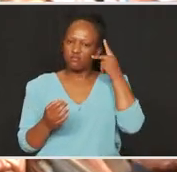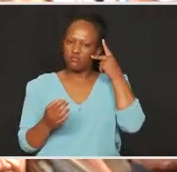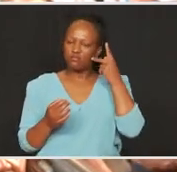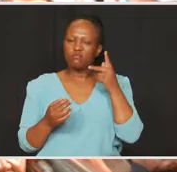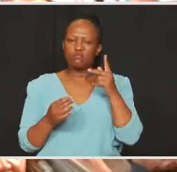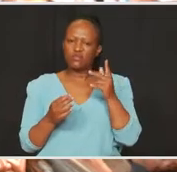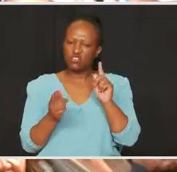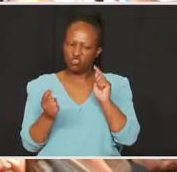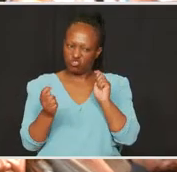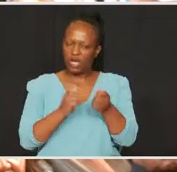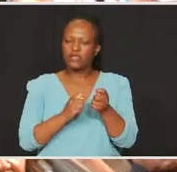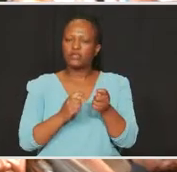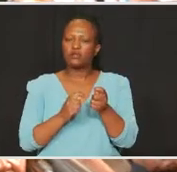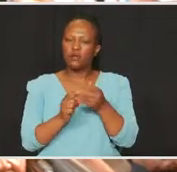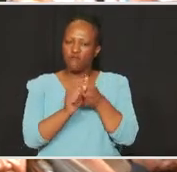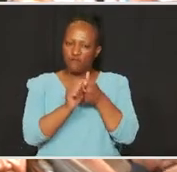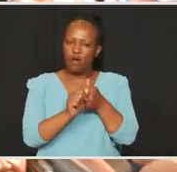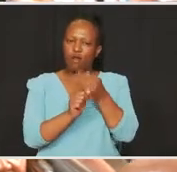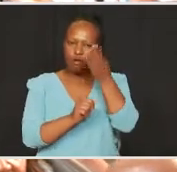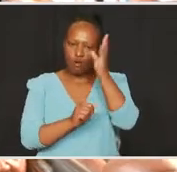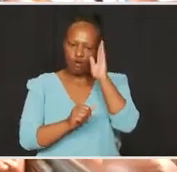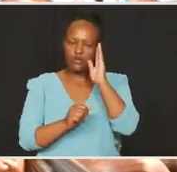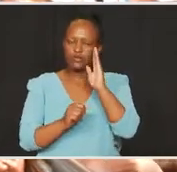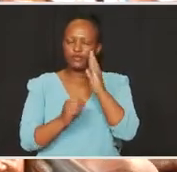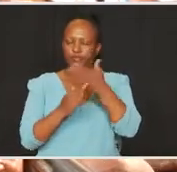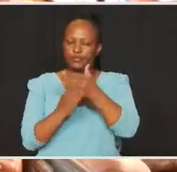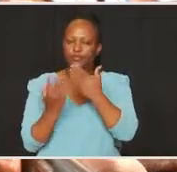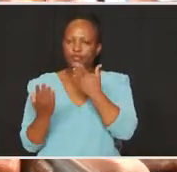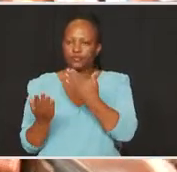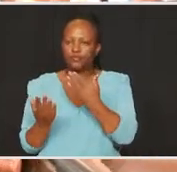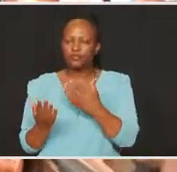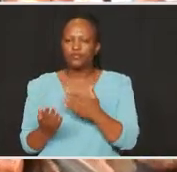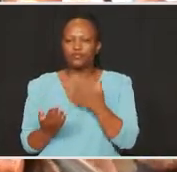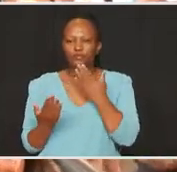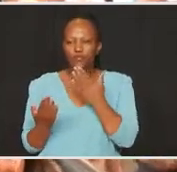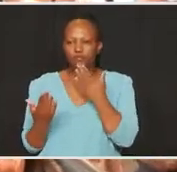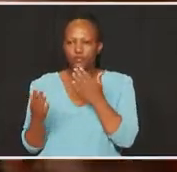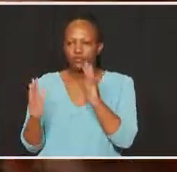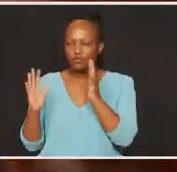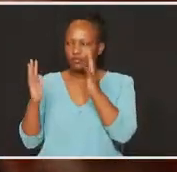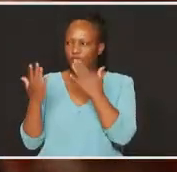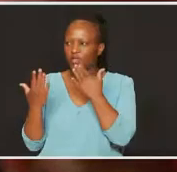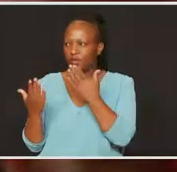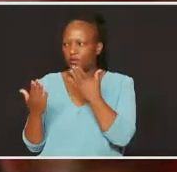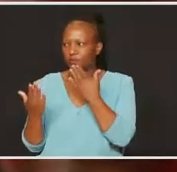Obey God's law we will see the effects of History thank you very much